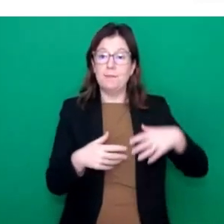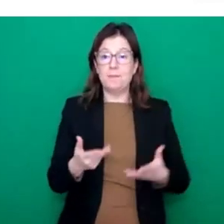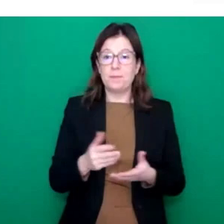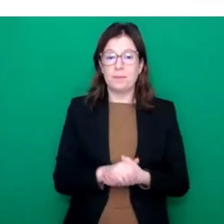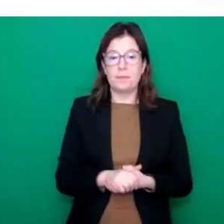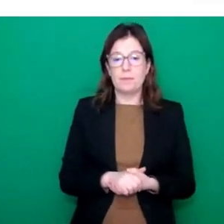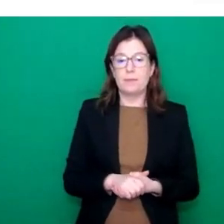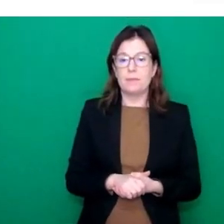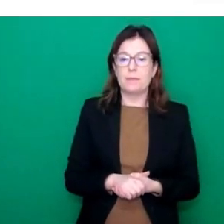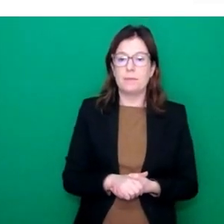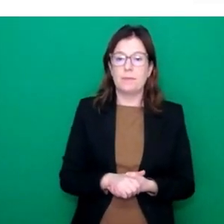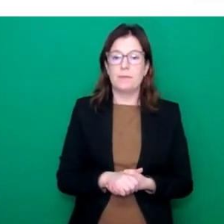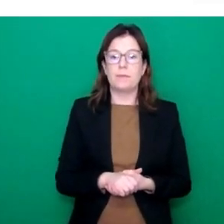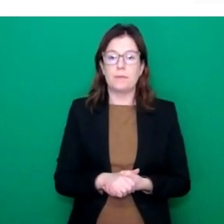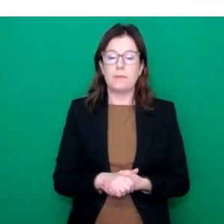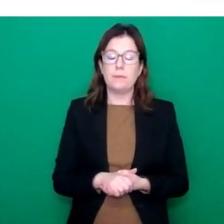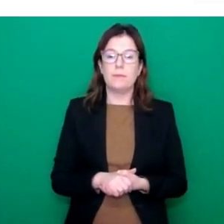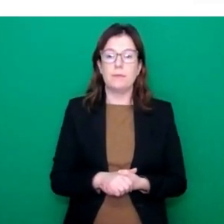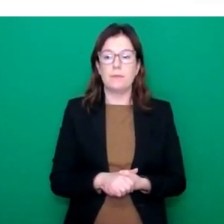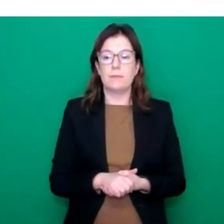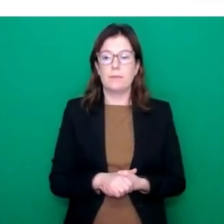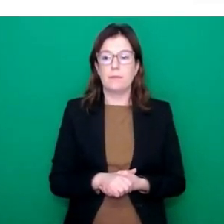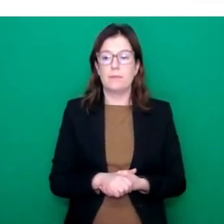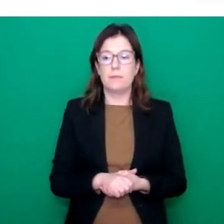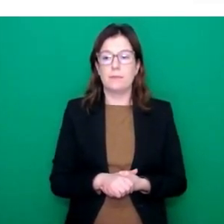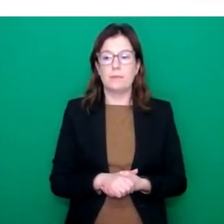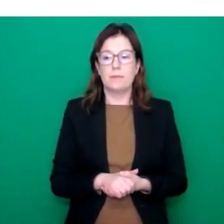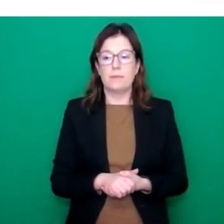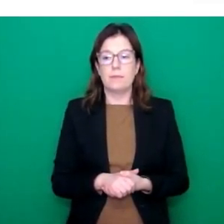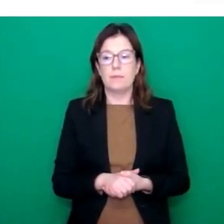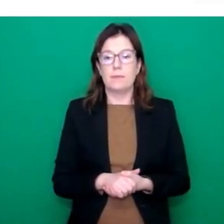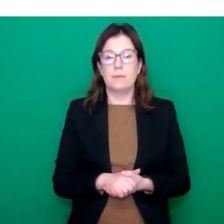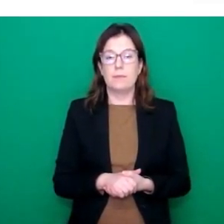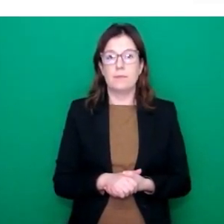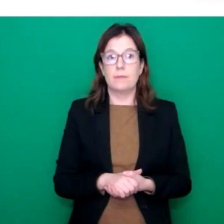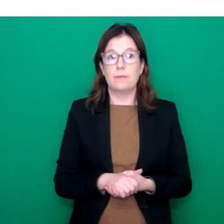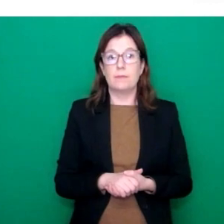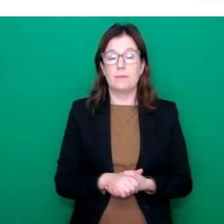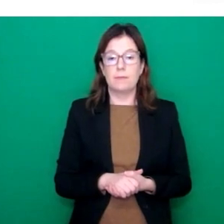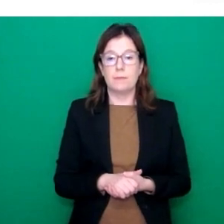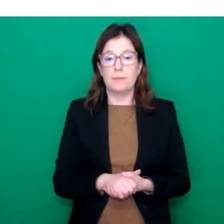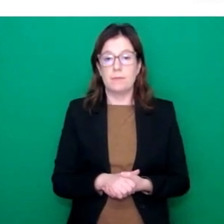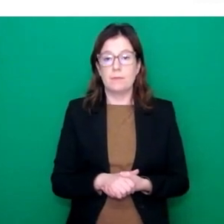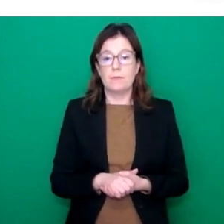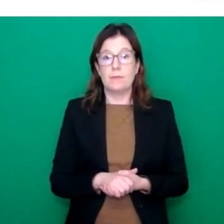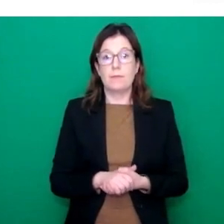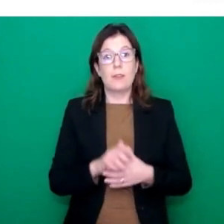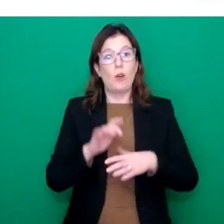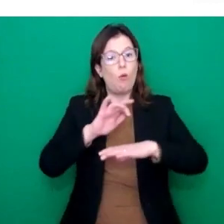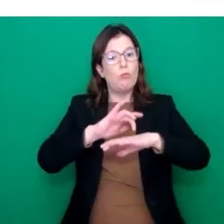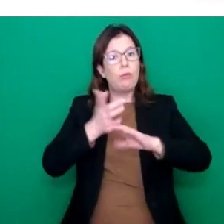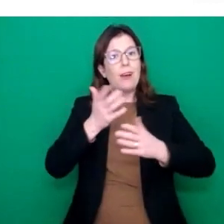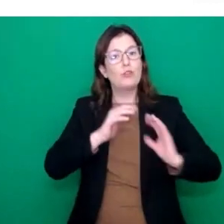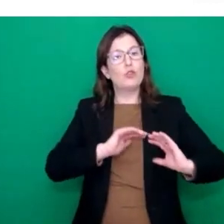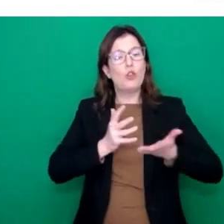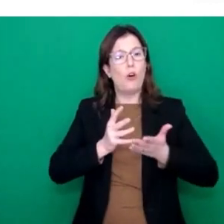as previously mentioned, the thought process for the professional service should